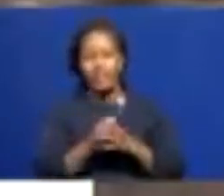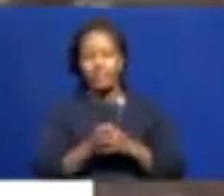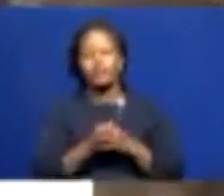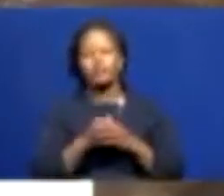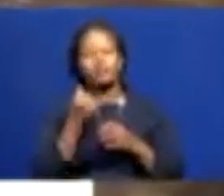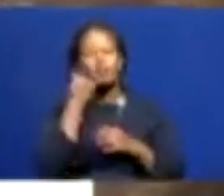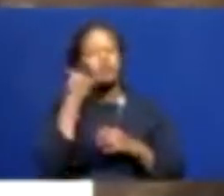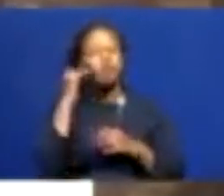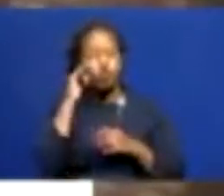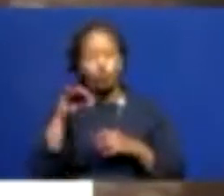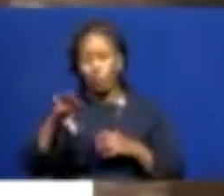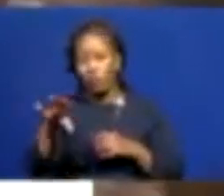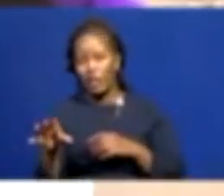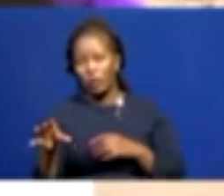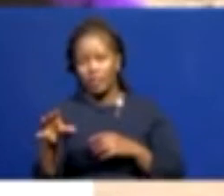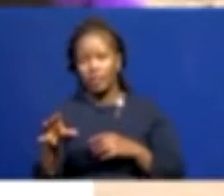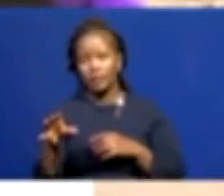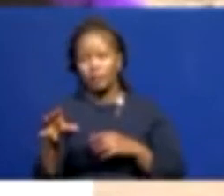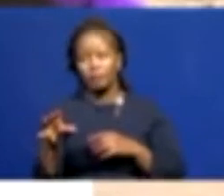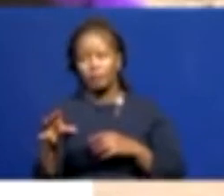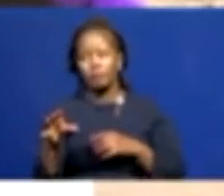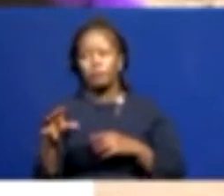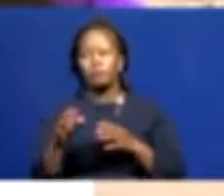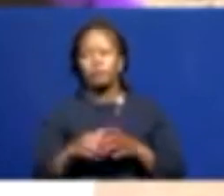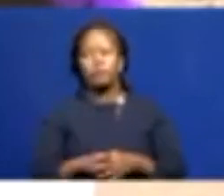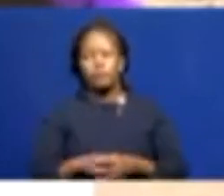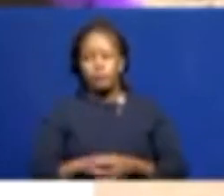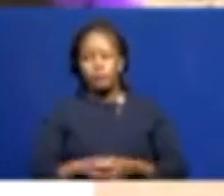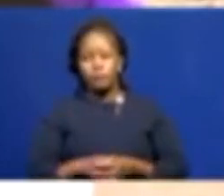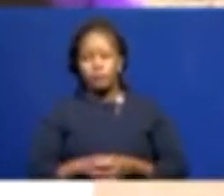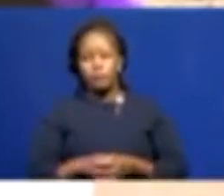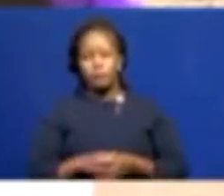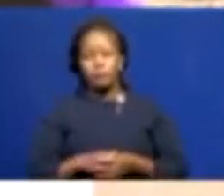areas in Isiolo County. Michael Mondiga for Lunchtime News.